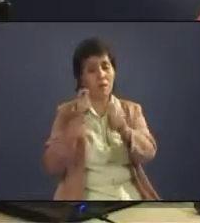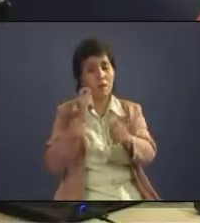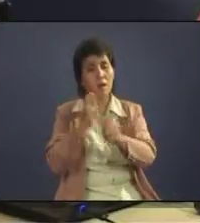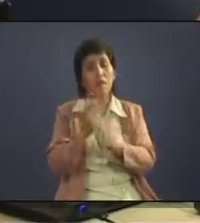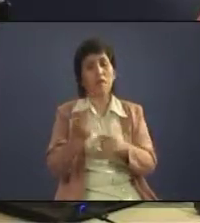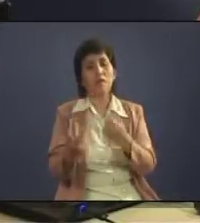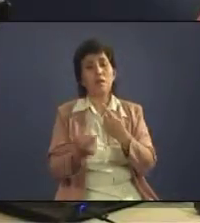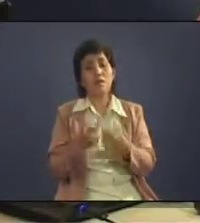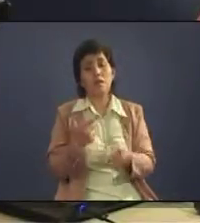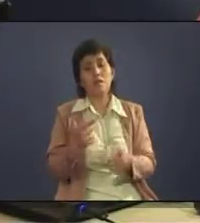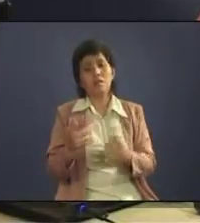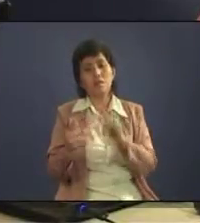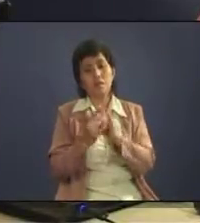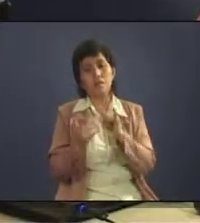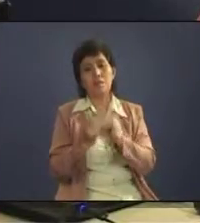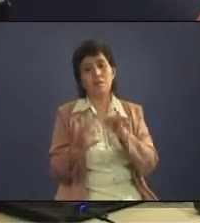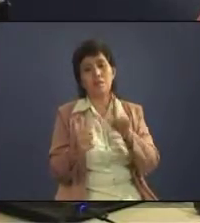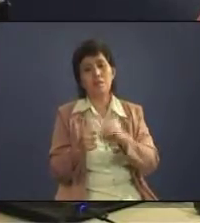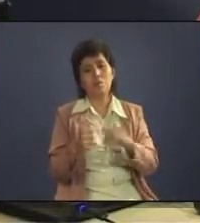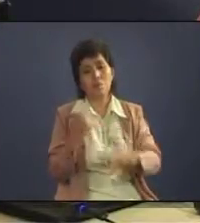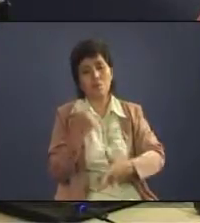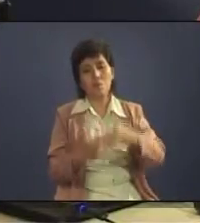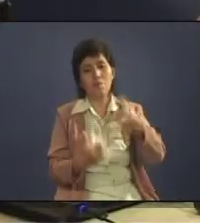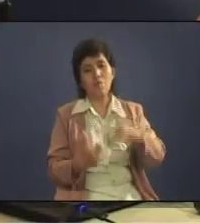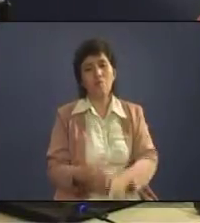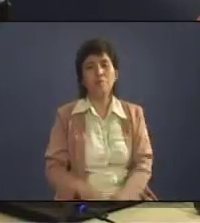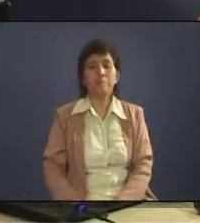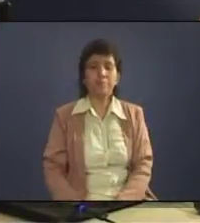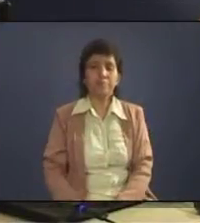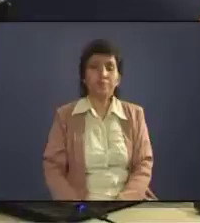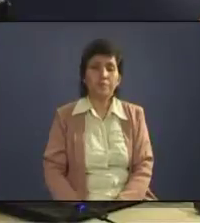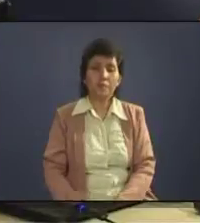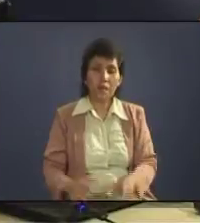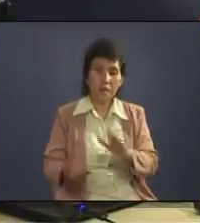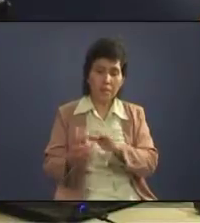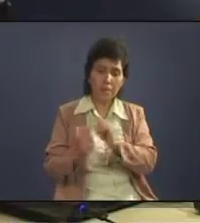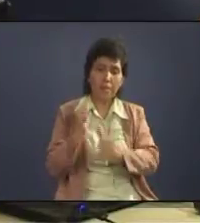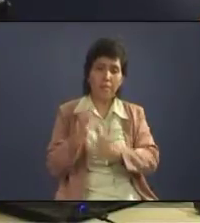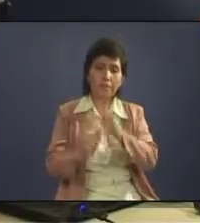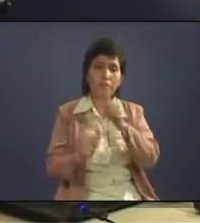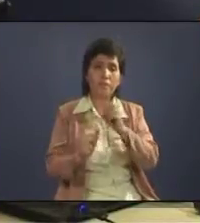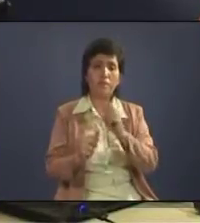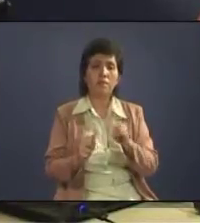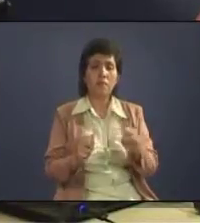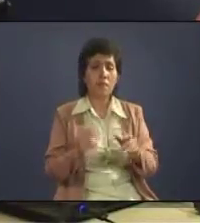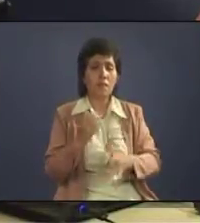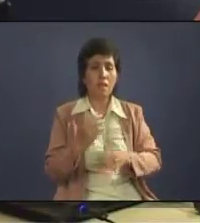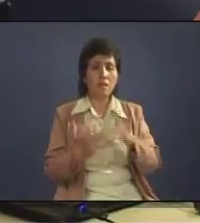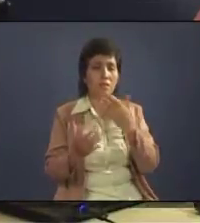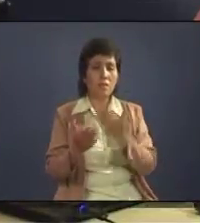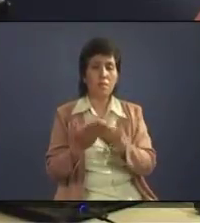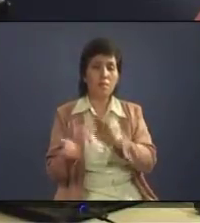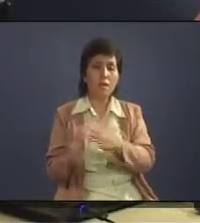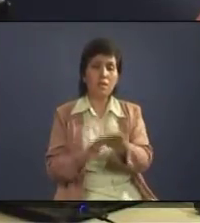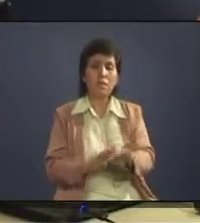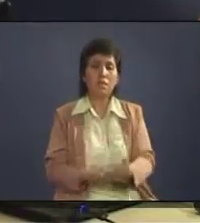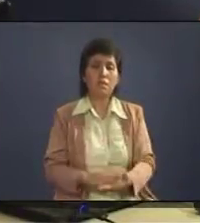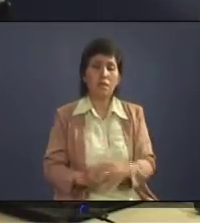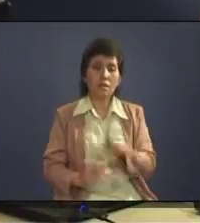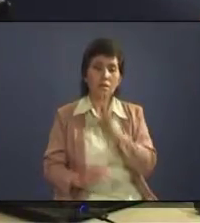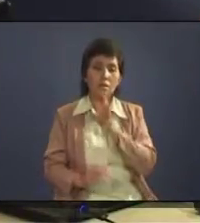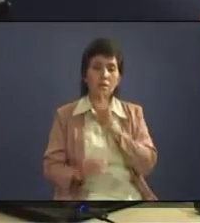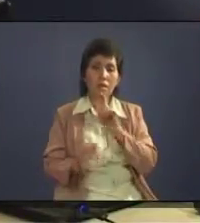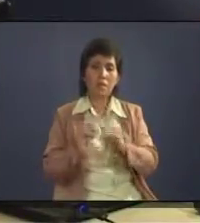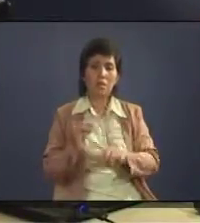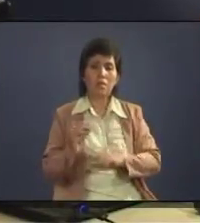Okay, they last longer. If you look at divorce rate, most of them they last to the very end. Okay, now when we talk about love,